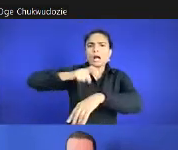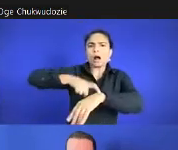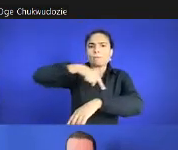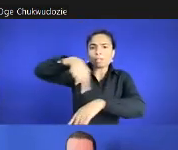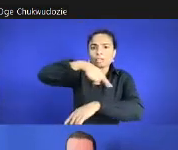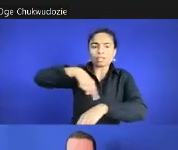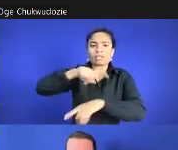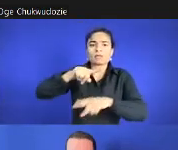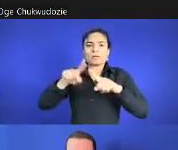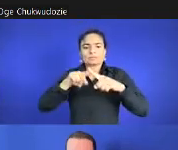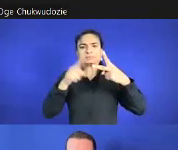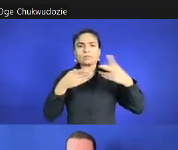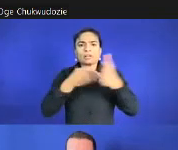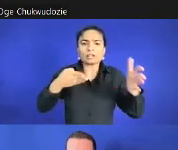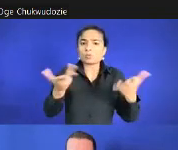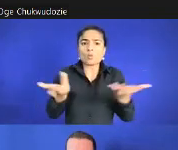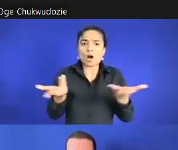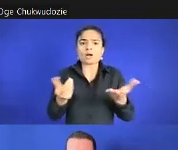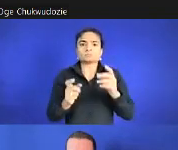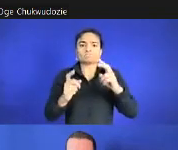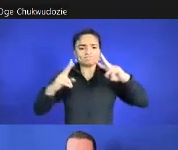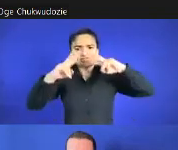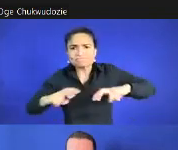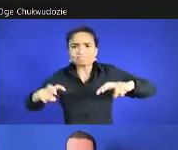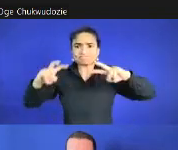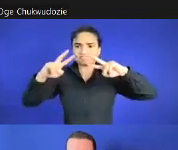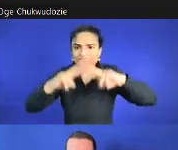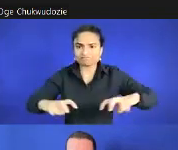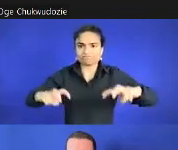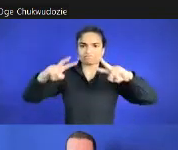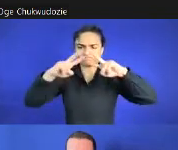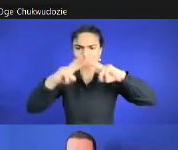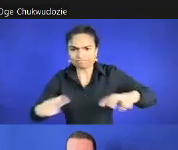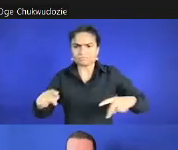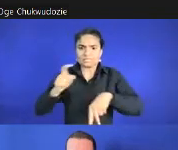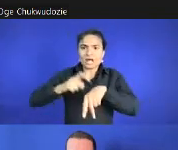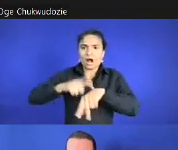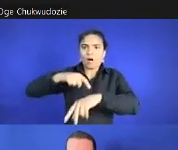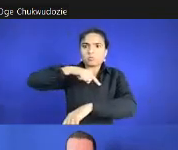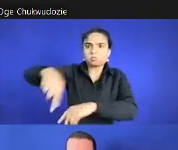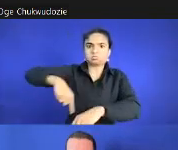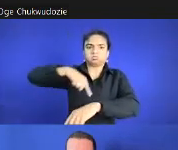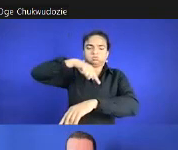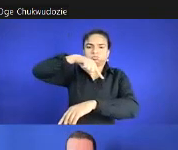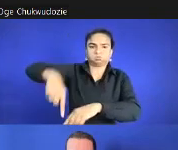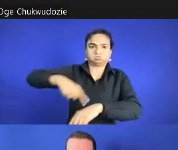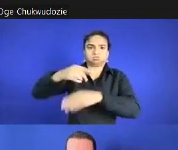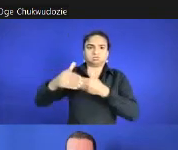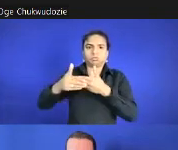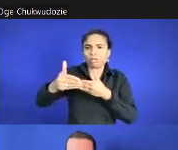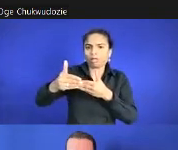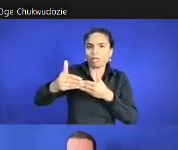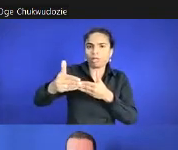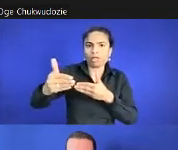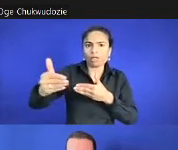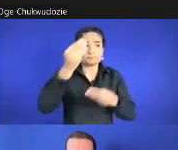investigations taking a longer period than it should be. So for instance, you tell the person that, oh, we should get back to you in a